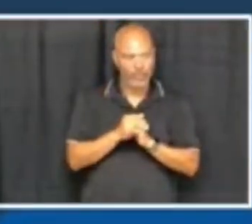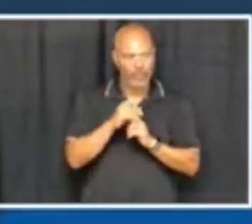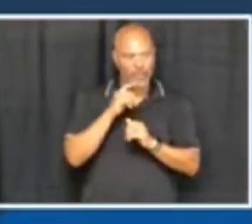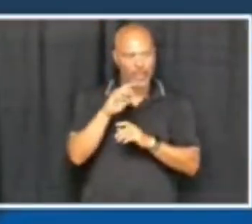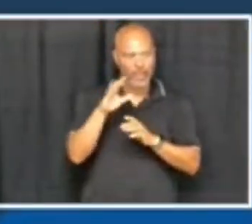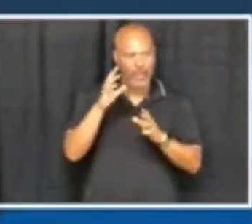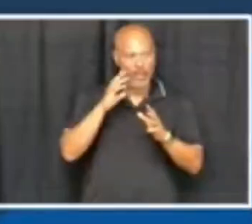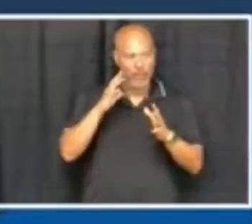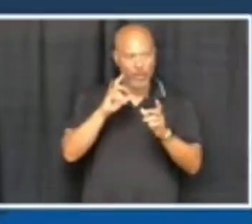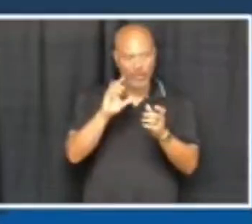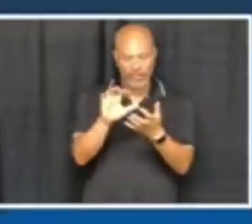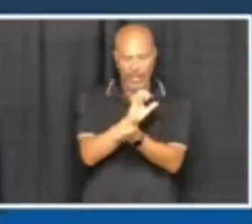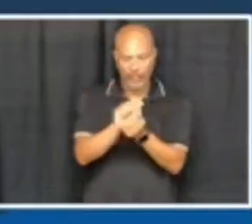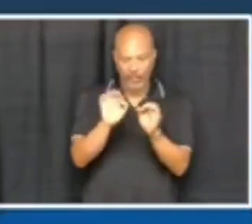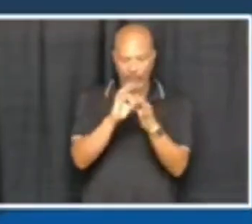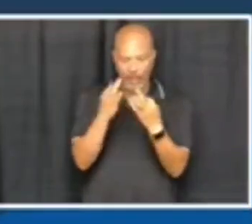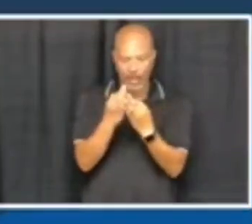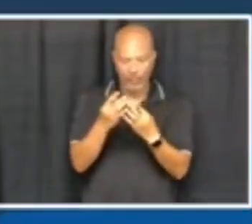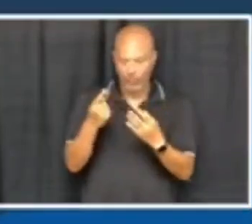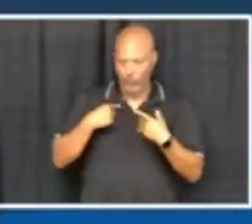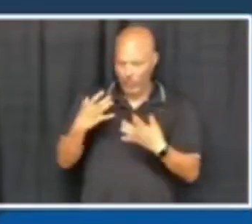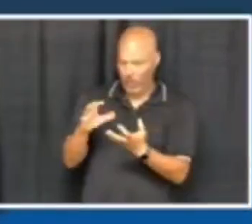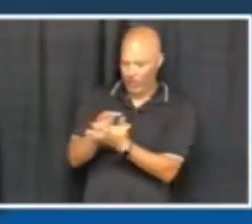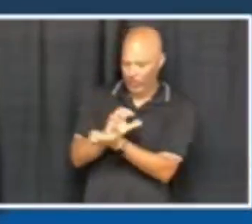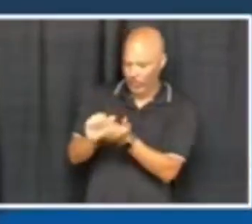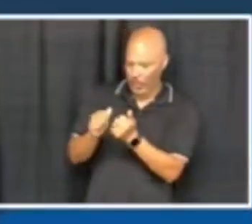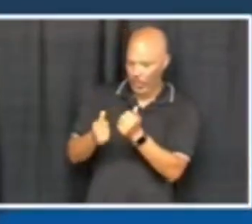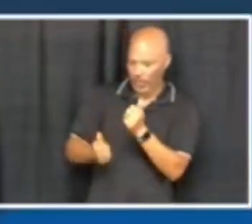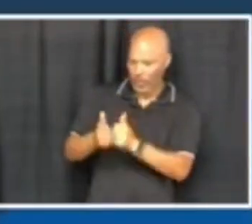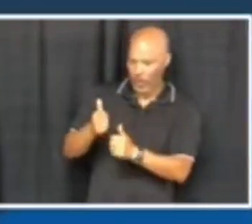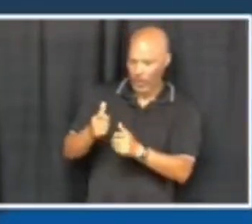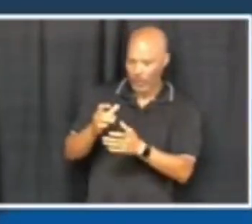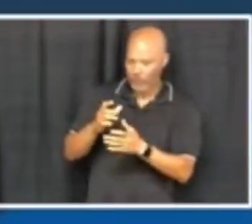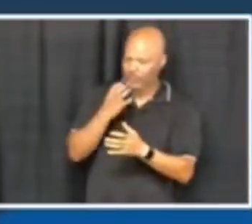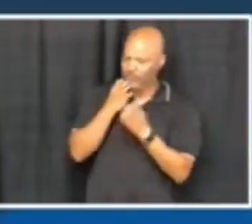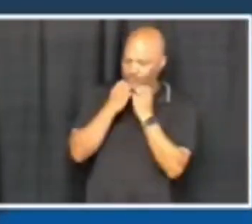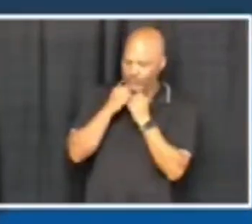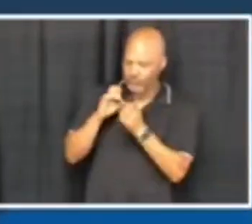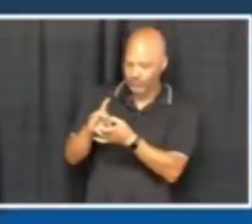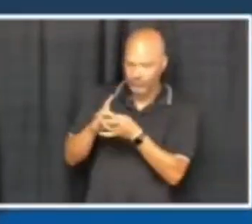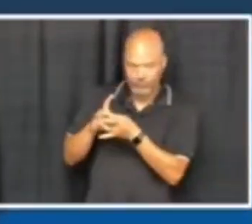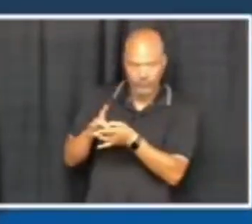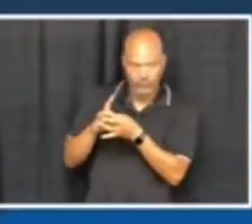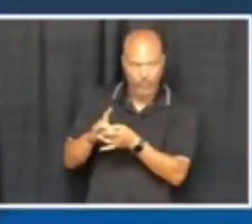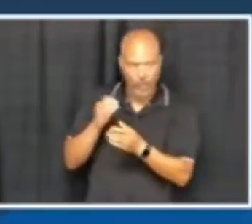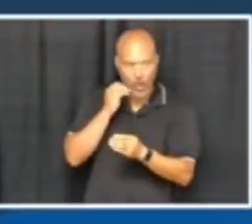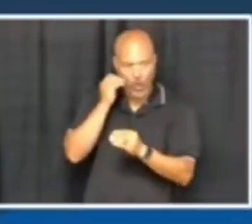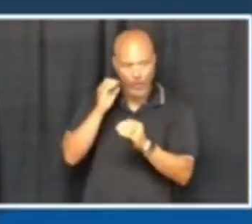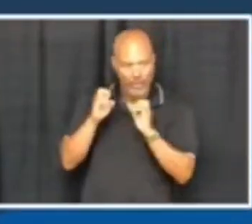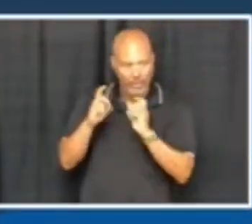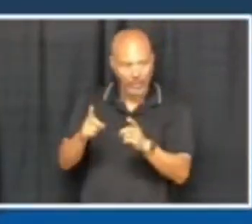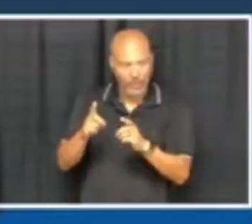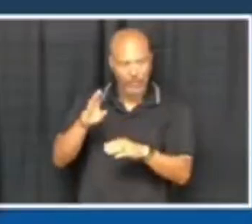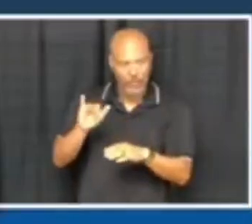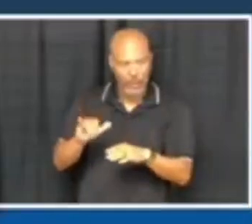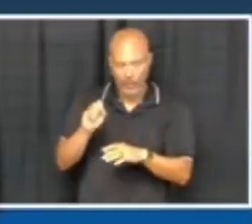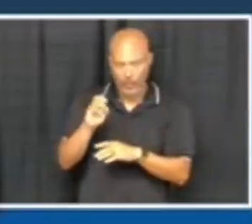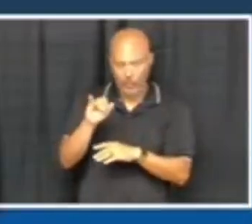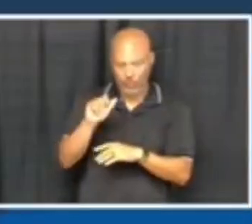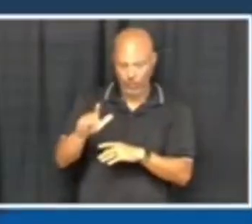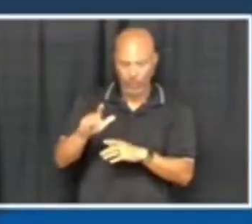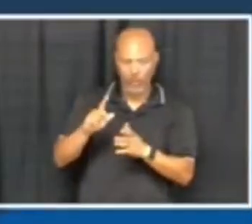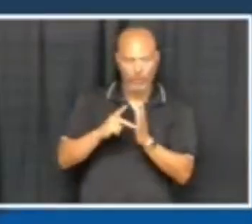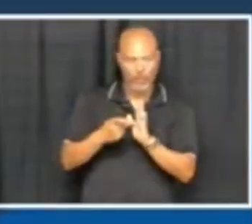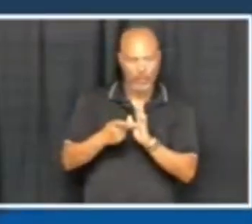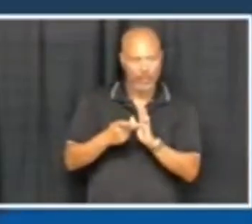abolition of the family, but you say we want to destroy the most hallowed of relations when we replace home education by social. So what